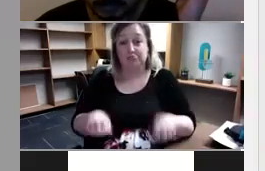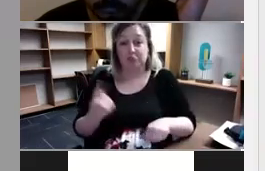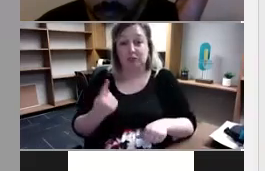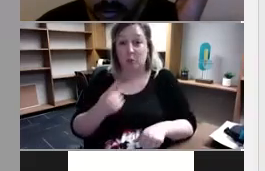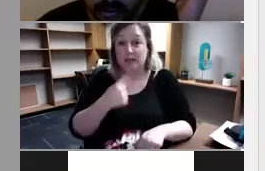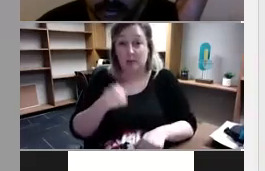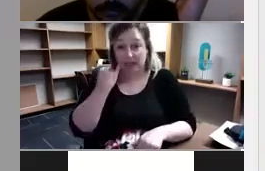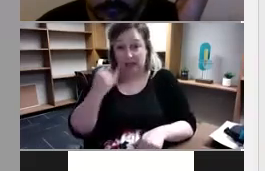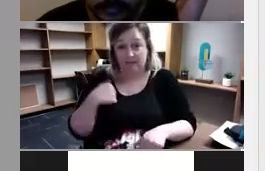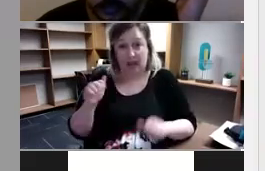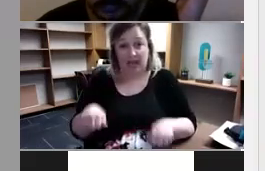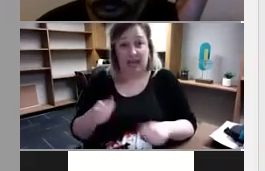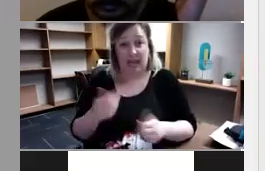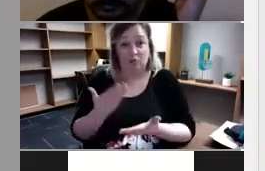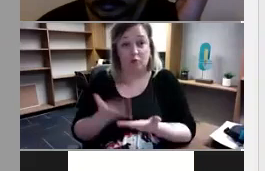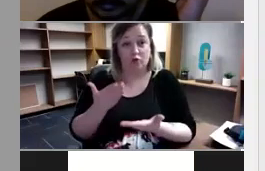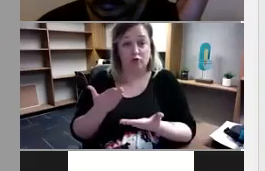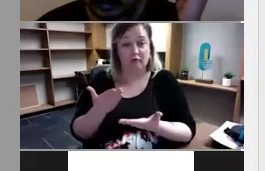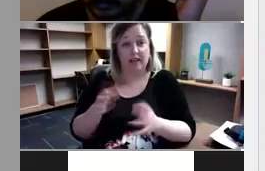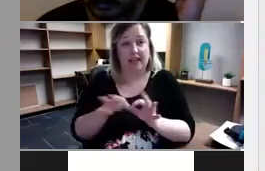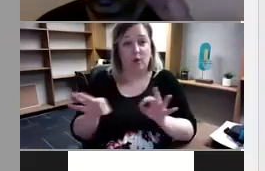3 here? This